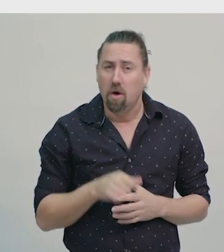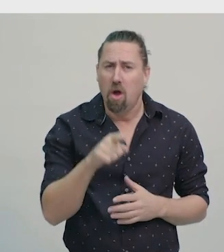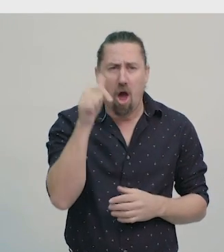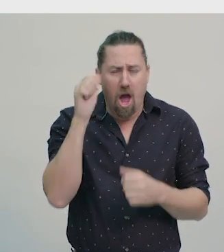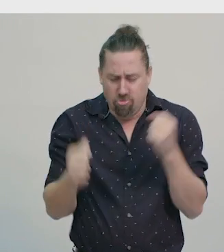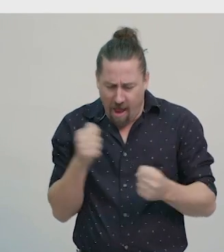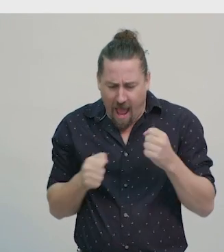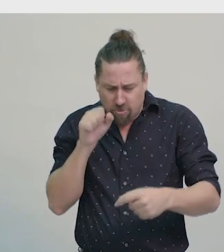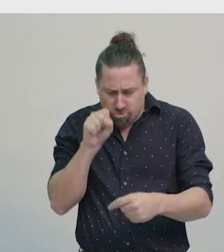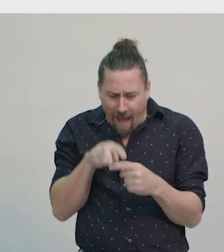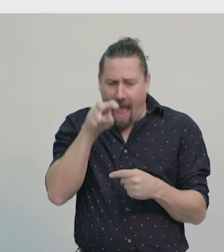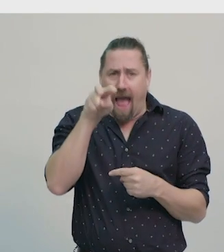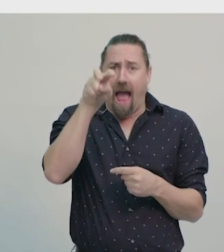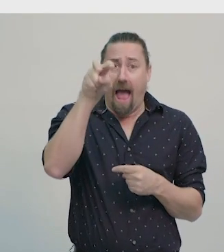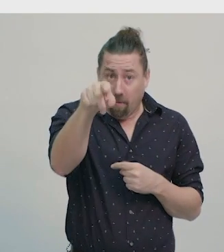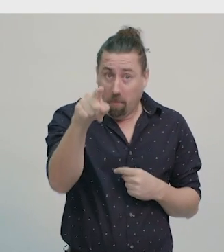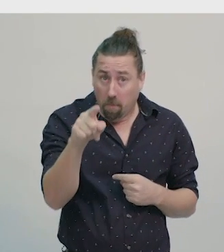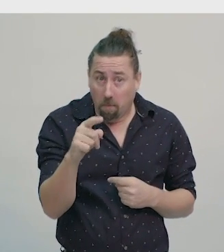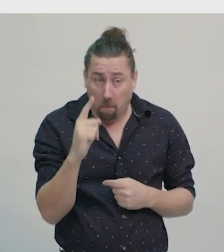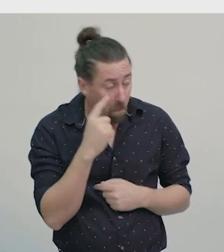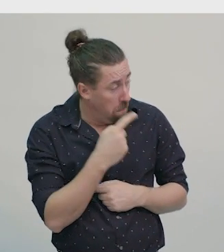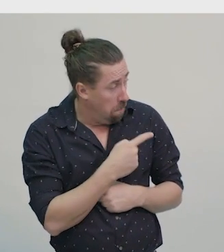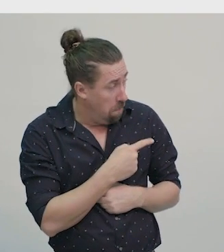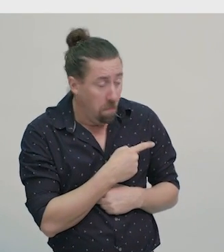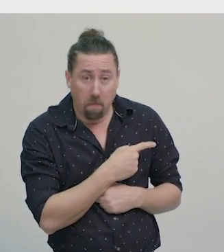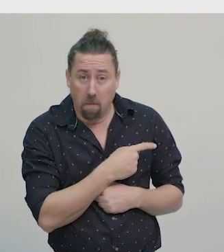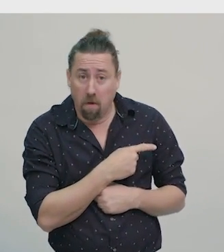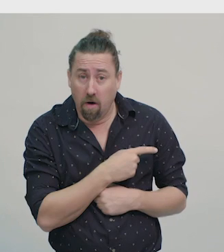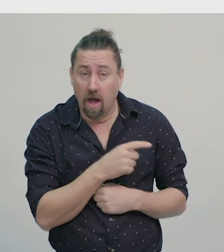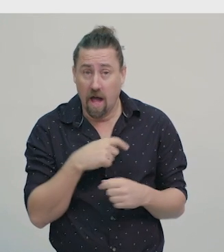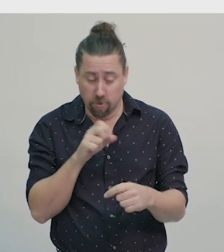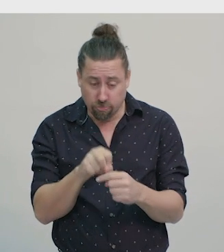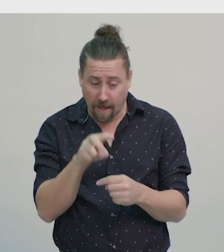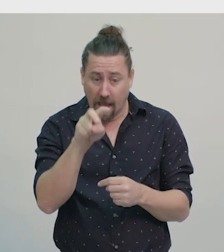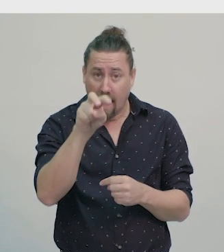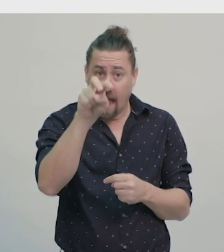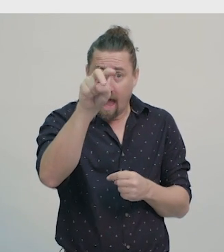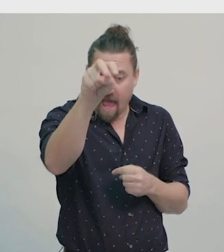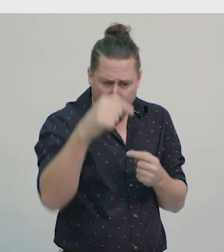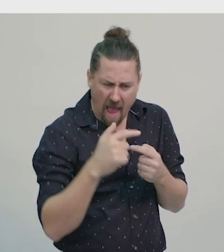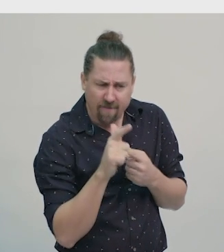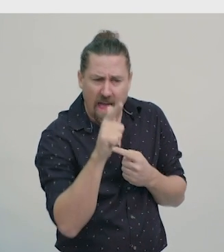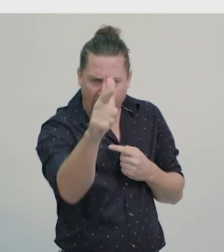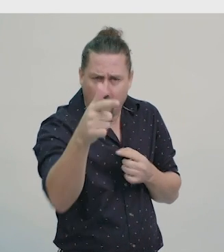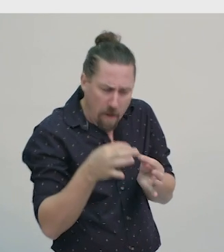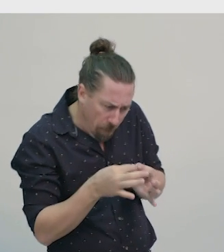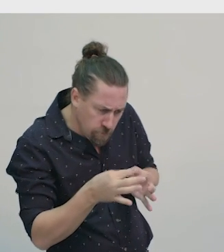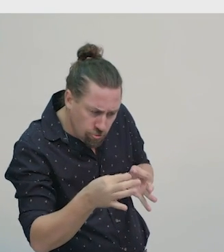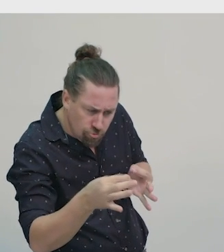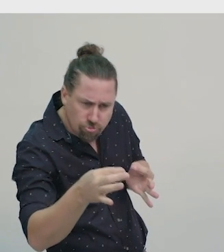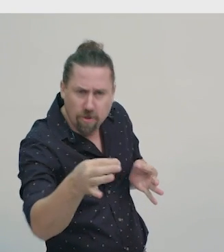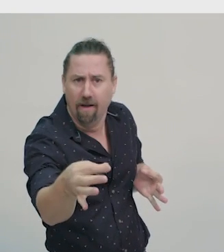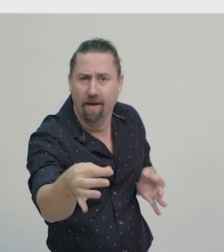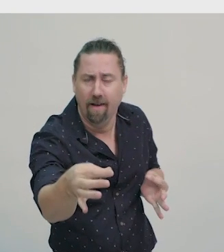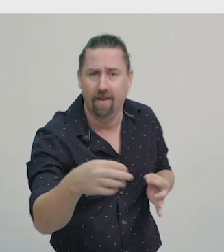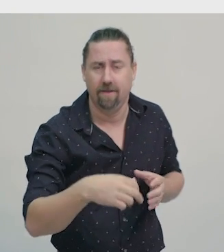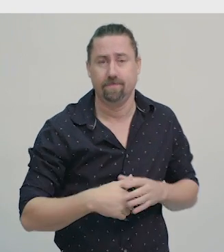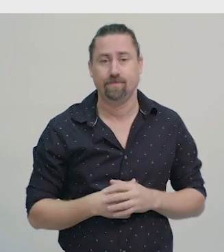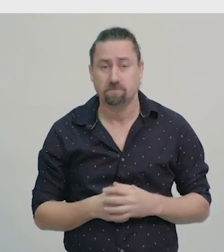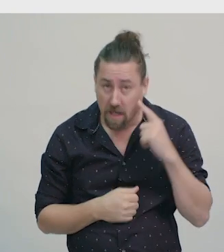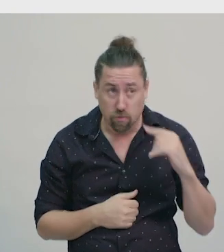mass. When we are measuring length, we are measuring how long or short